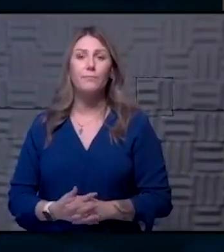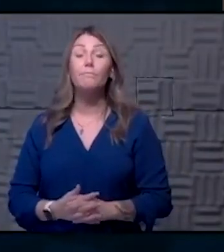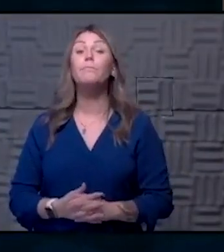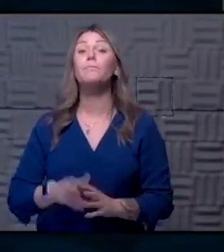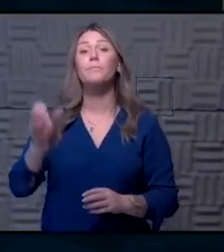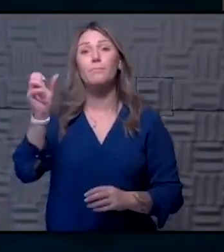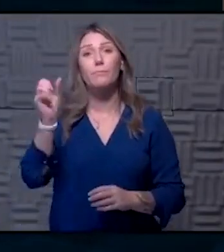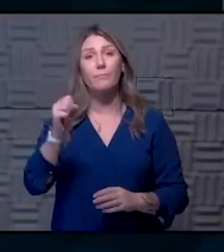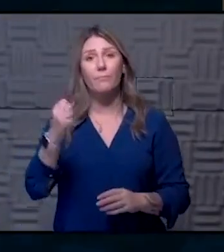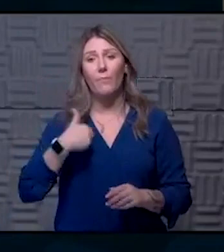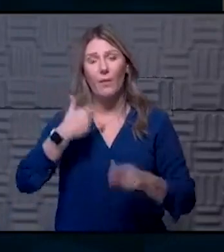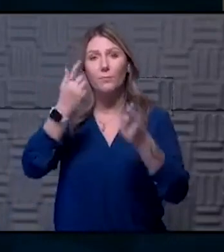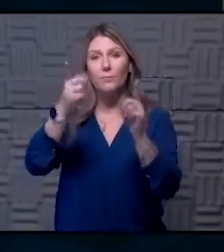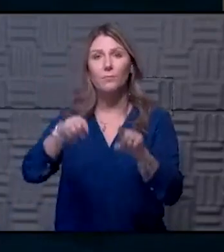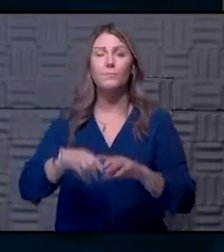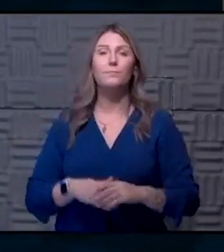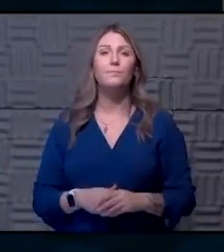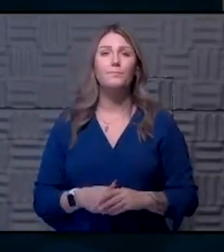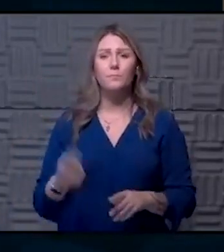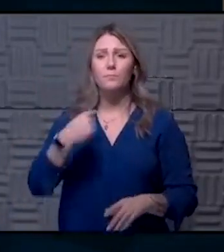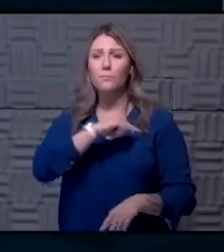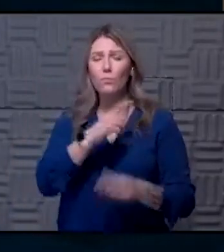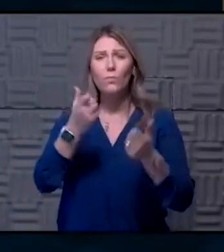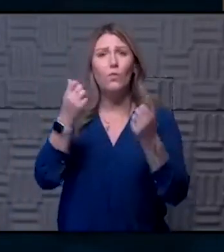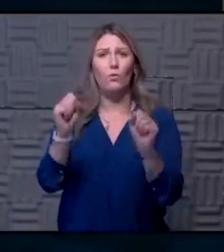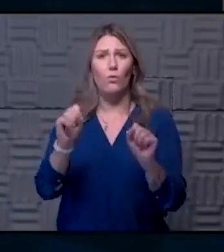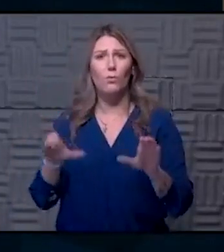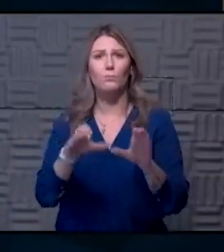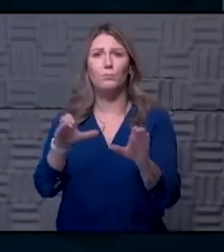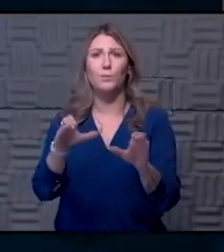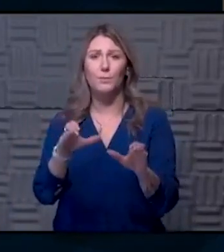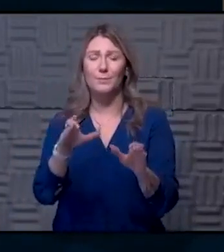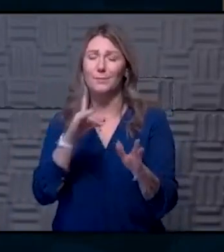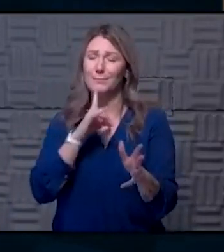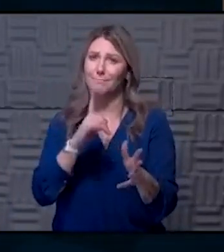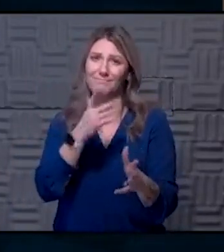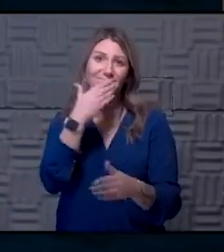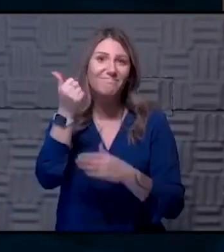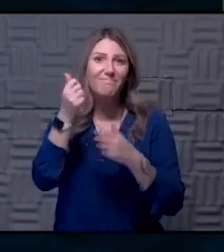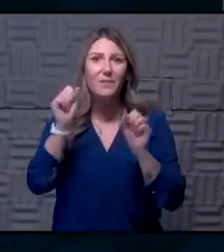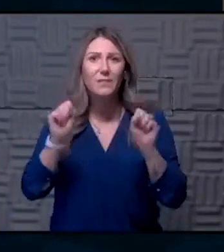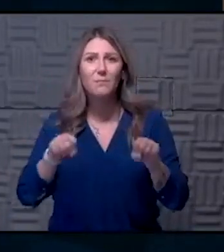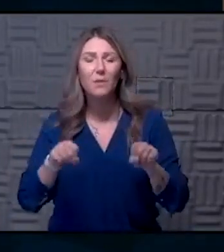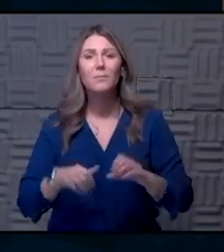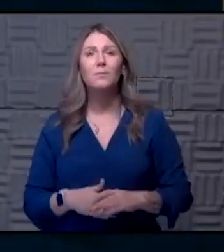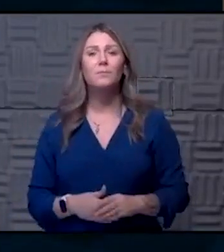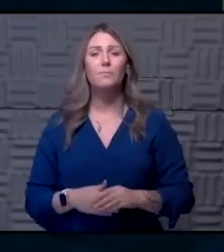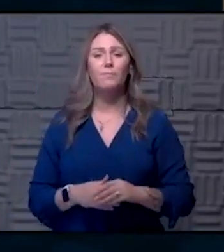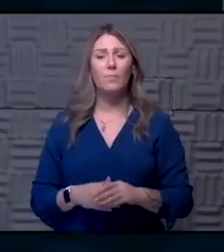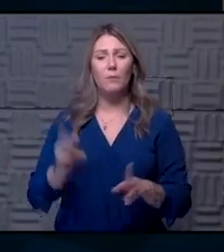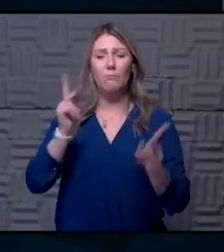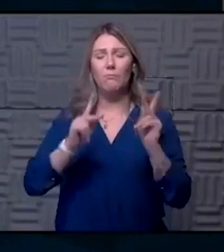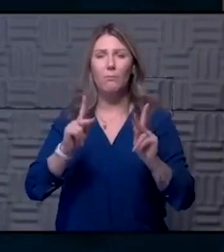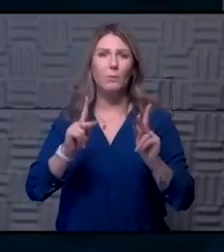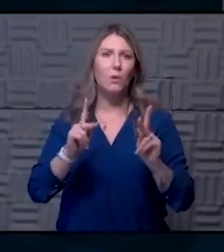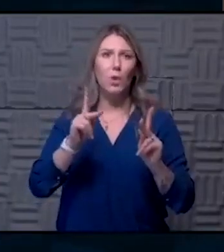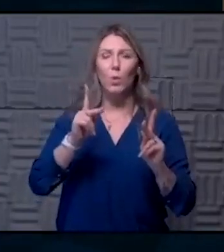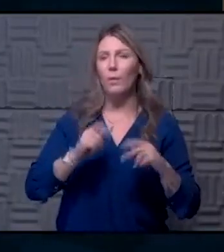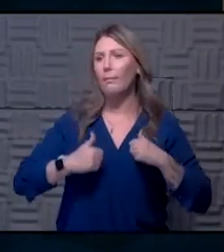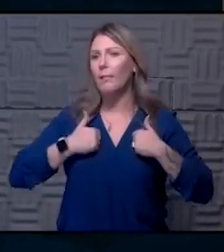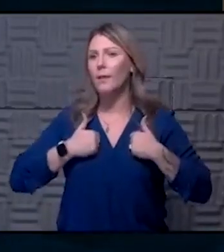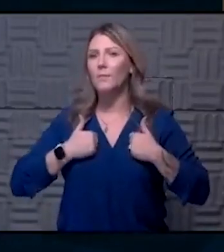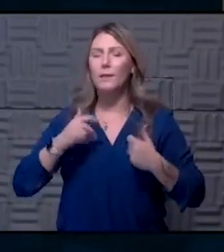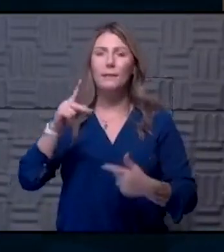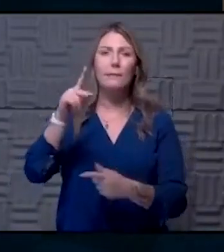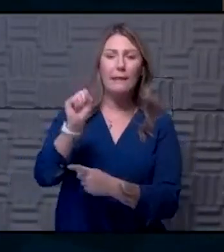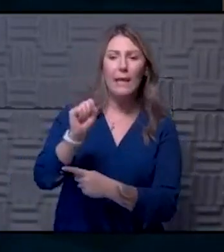Yes, I agree with that. I mean, and we're trying to do that as close as possible. I mean, we have people who live in